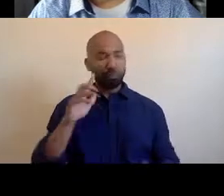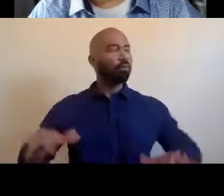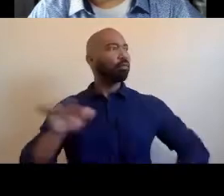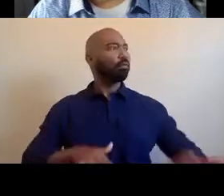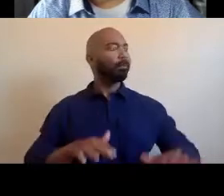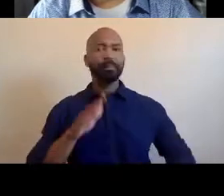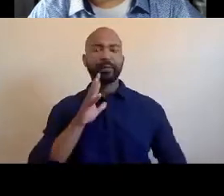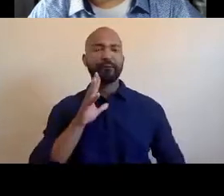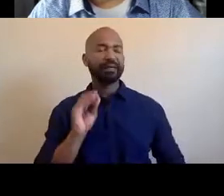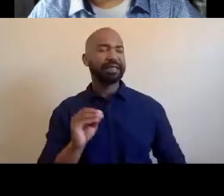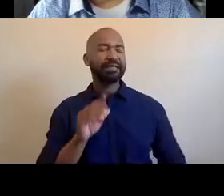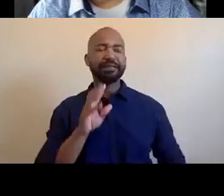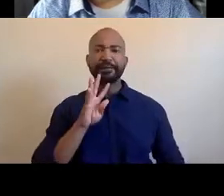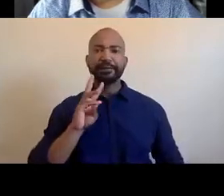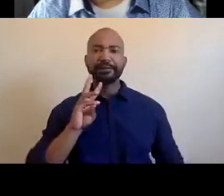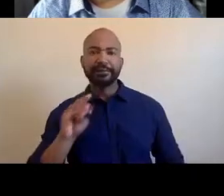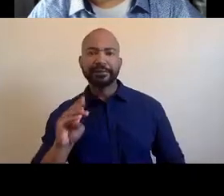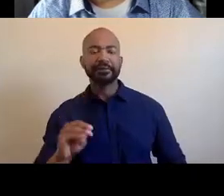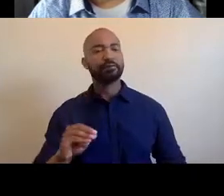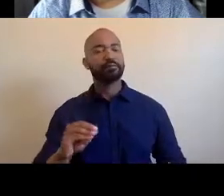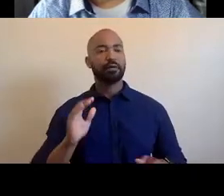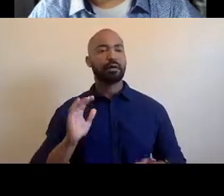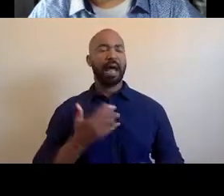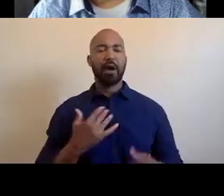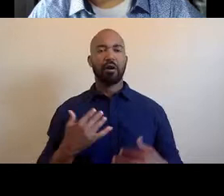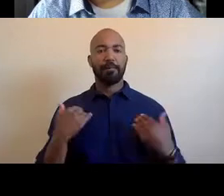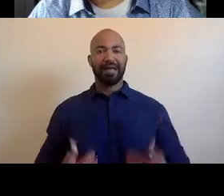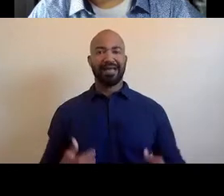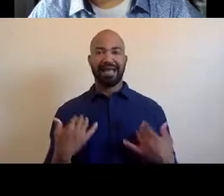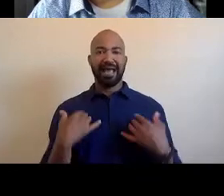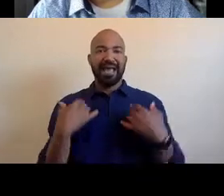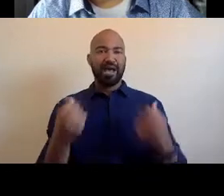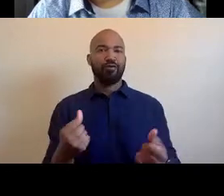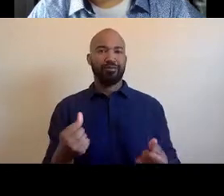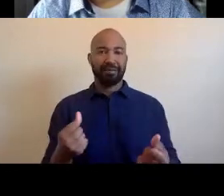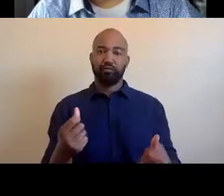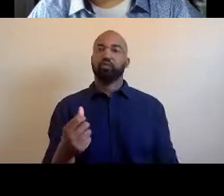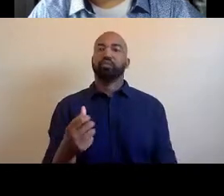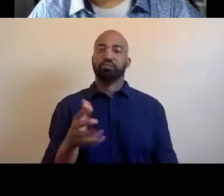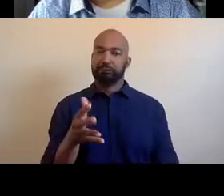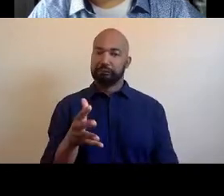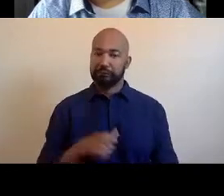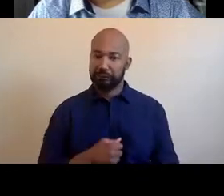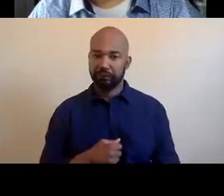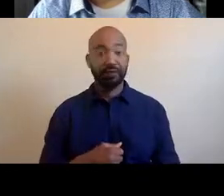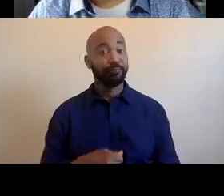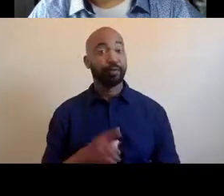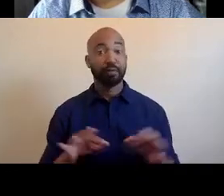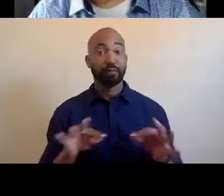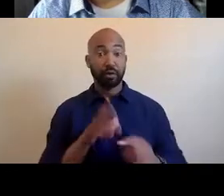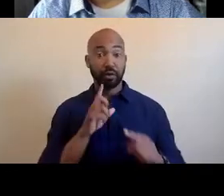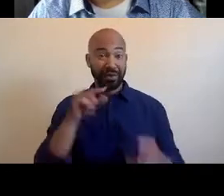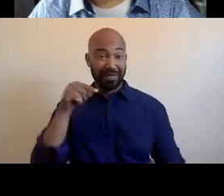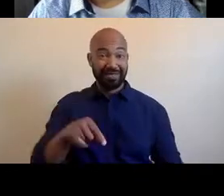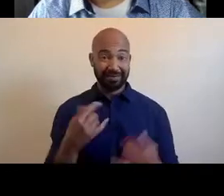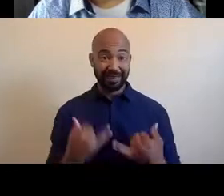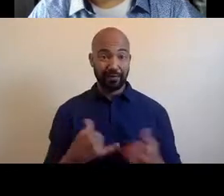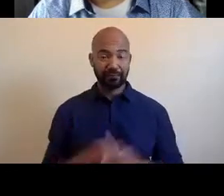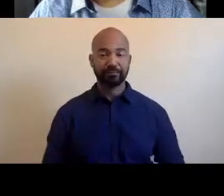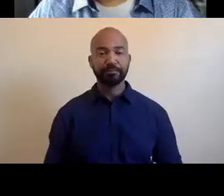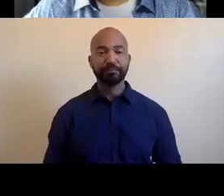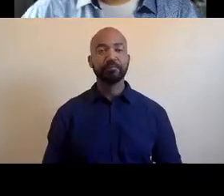different state of health. So it's really good to talk about this now. It's also important to consider the foods that